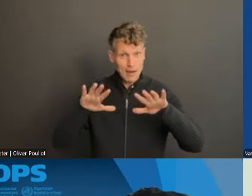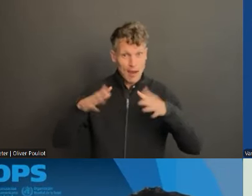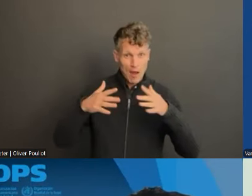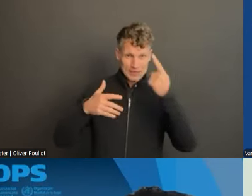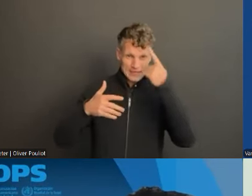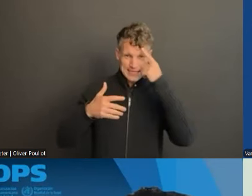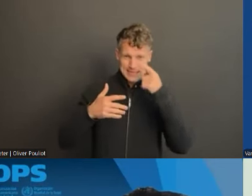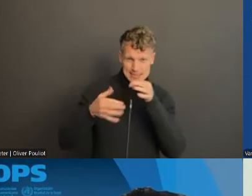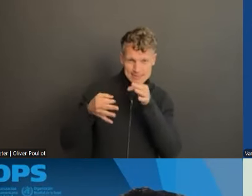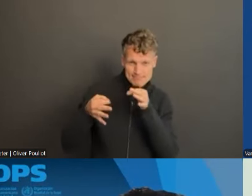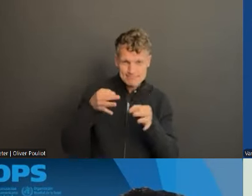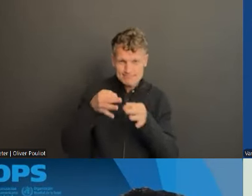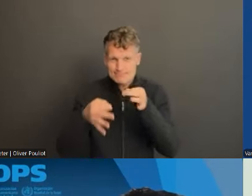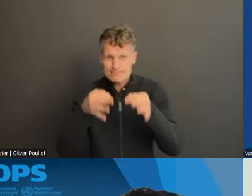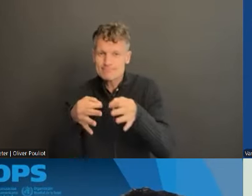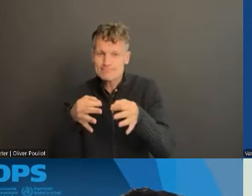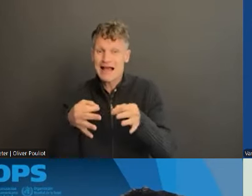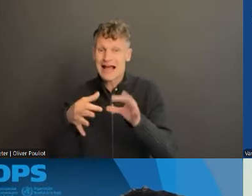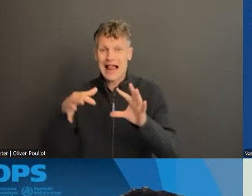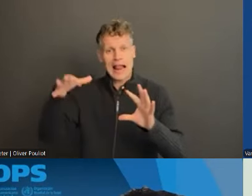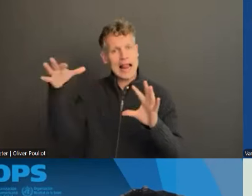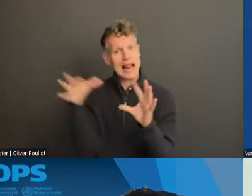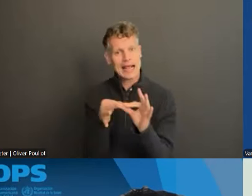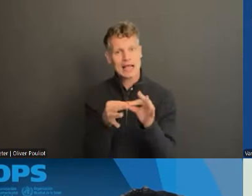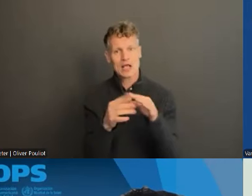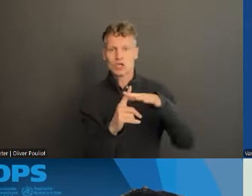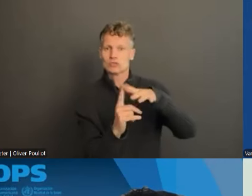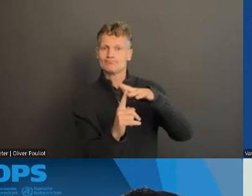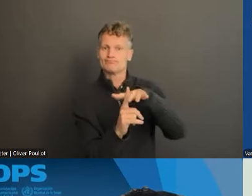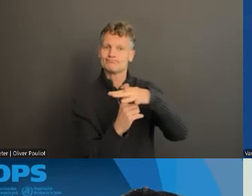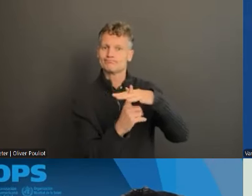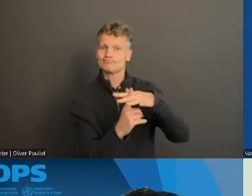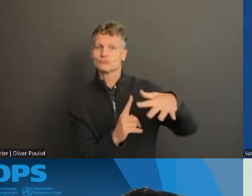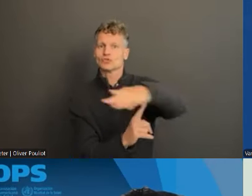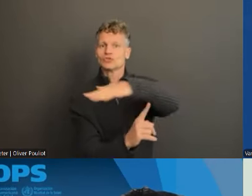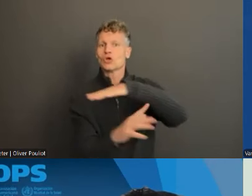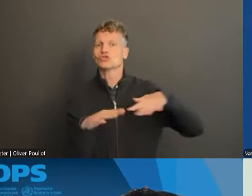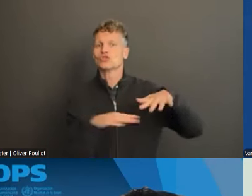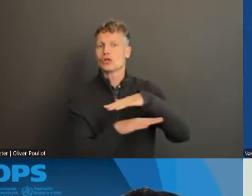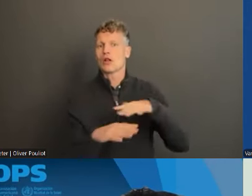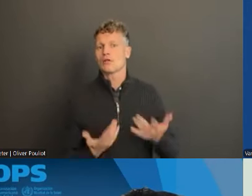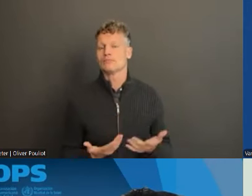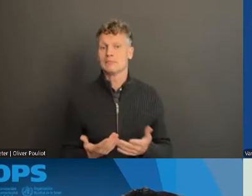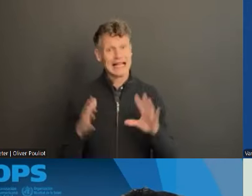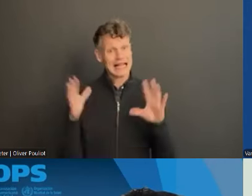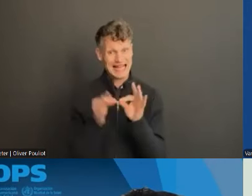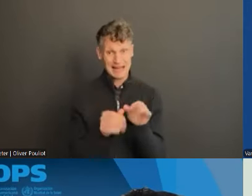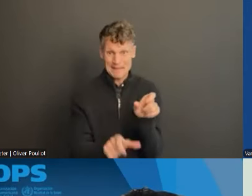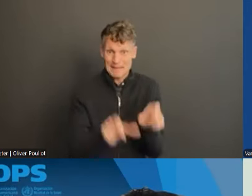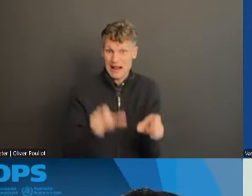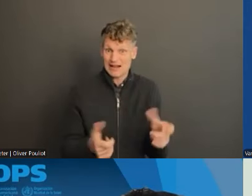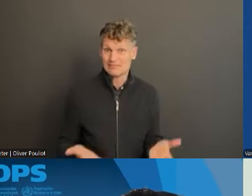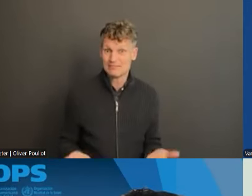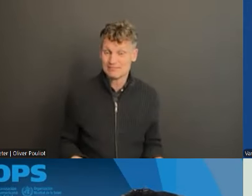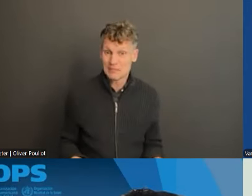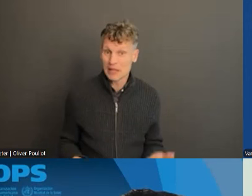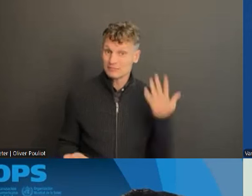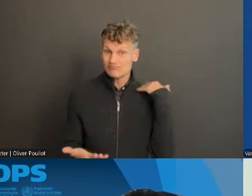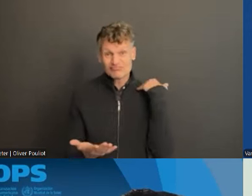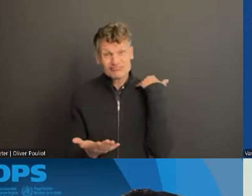are occurring and continue affecting populations because we haven't been able to attack the